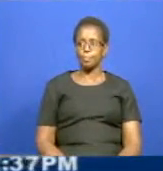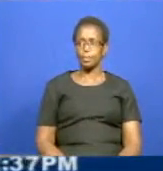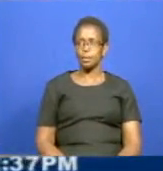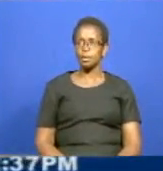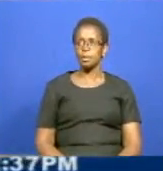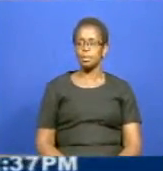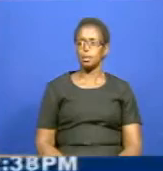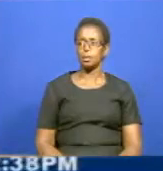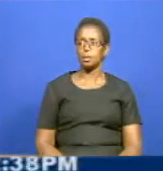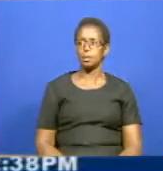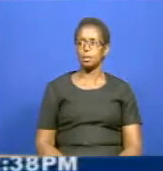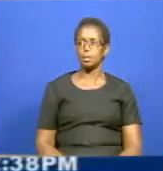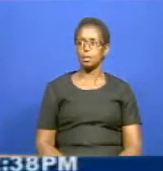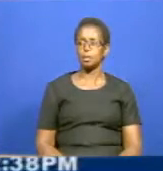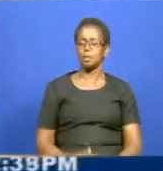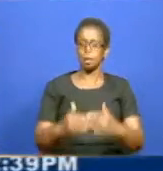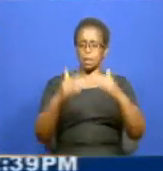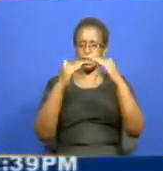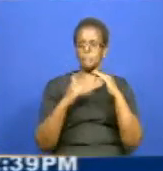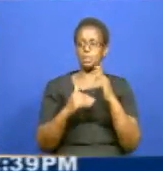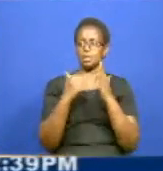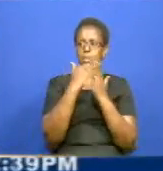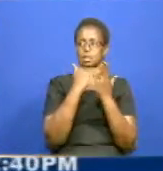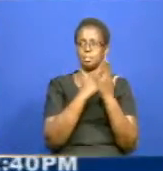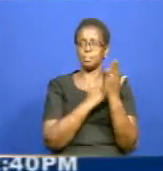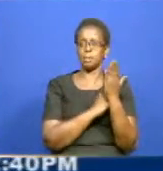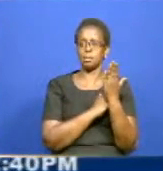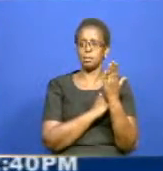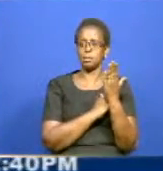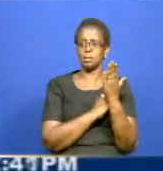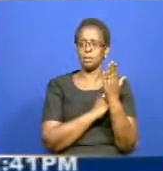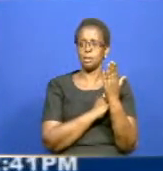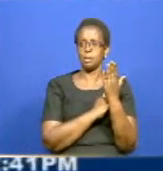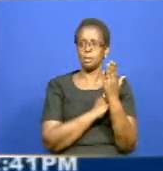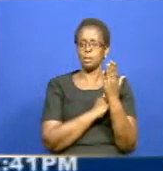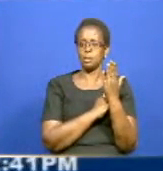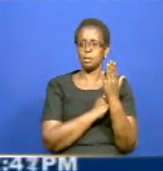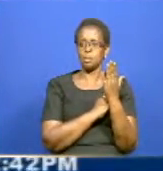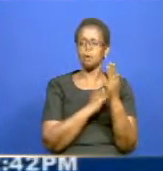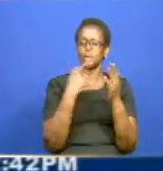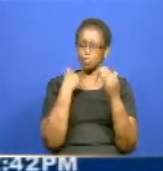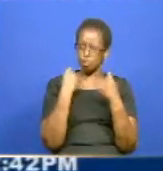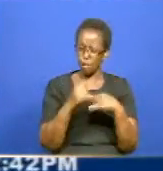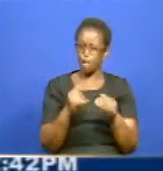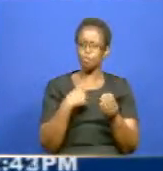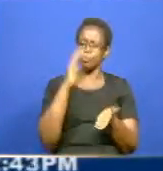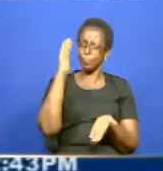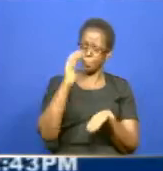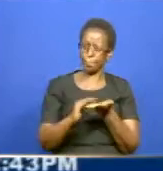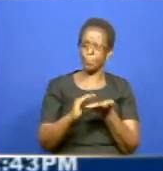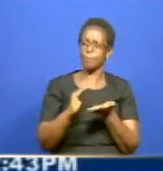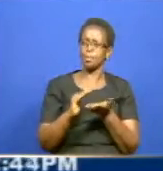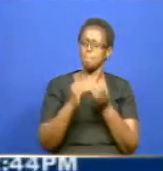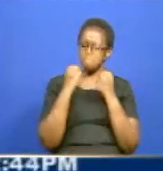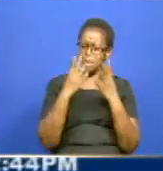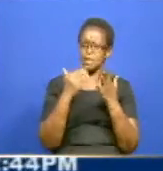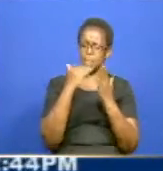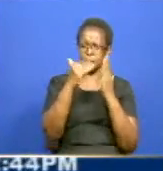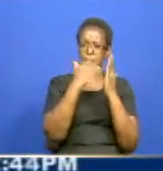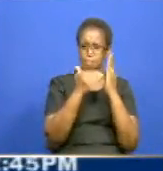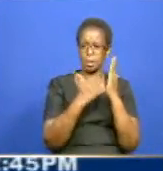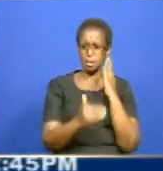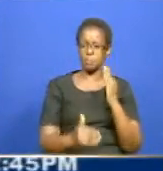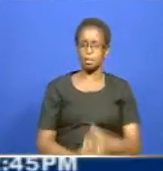minimizing riders, so we go to the next statement. You'll comment. We are trying to clear the backlog of statements. Senator Anwar